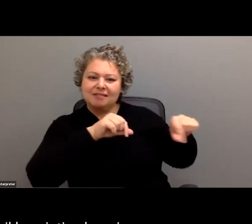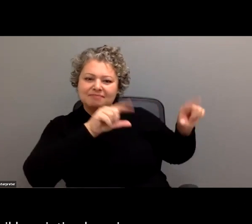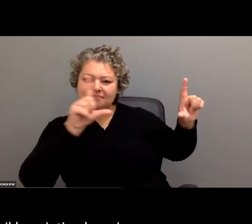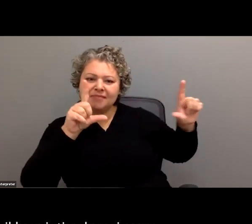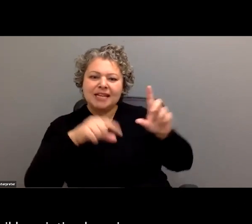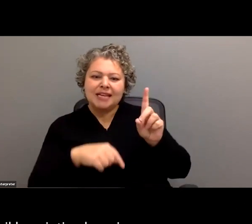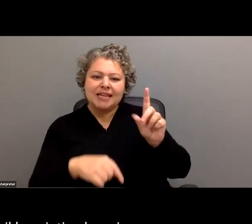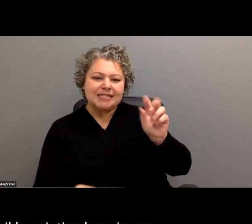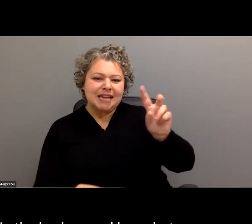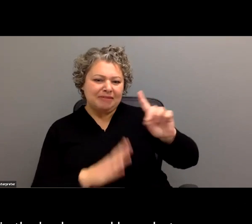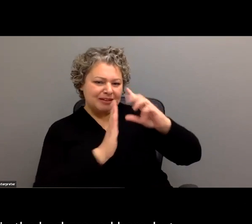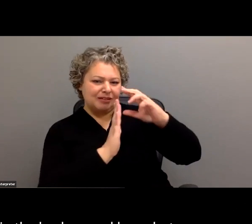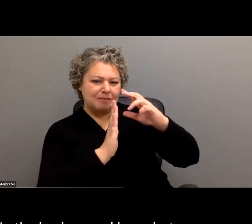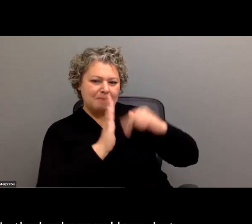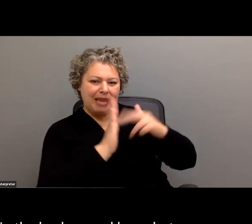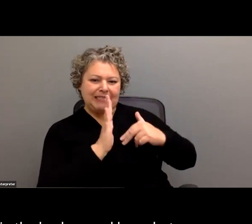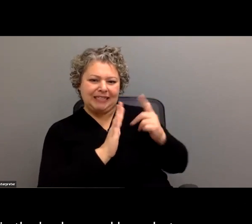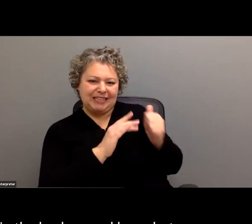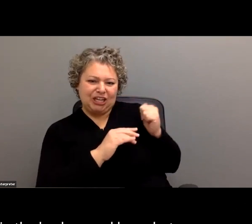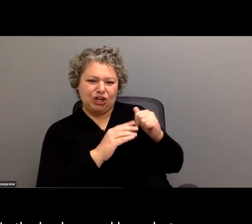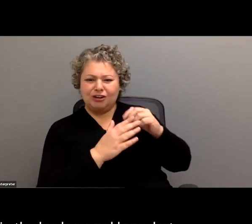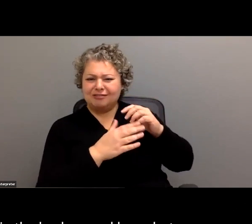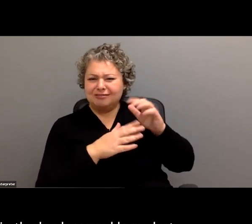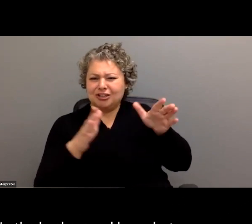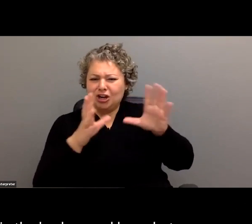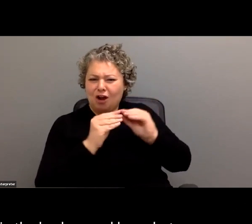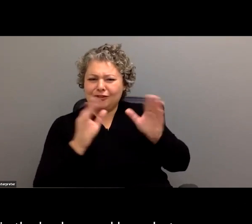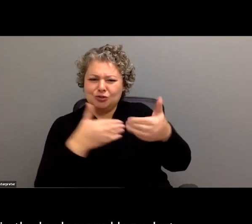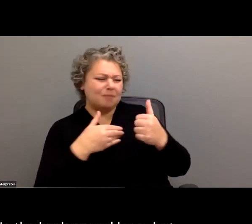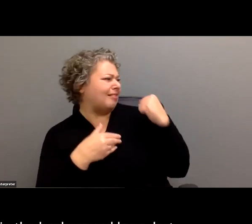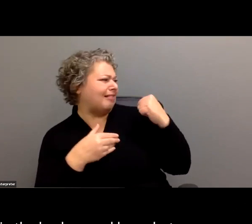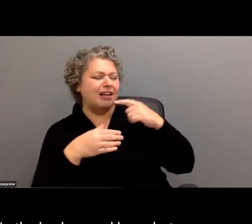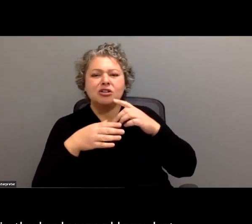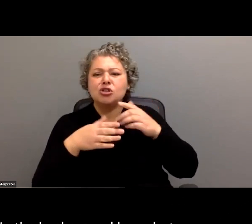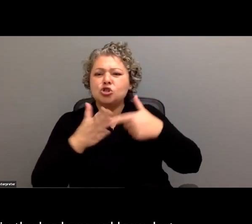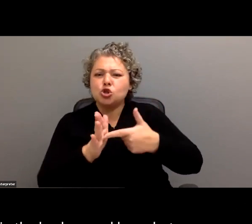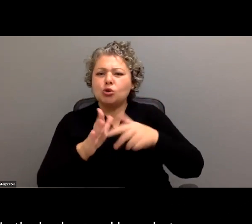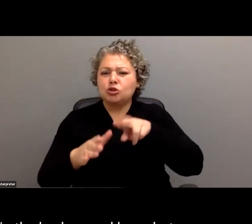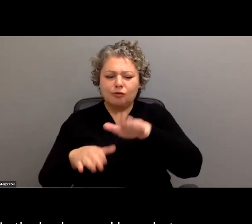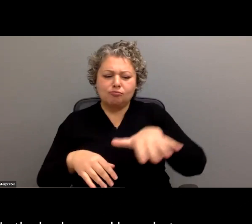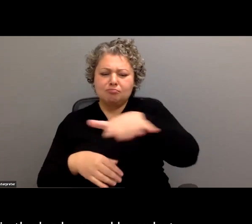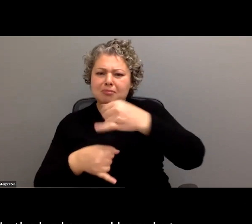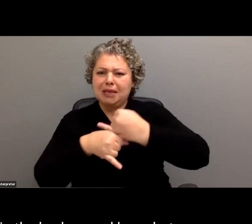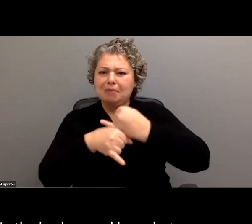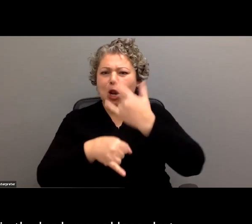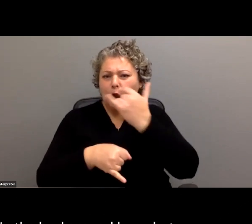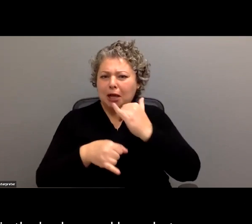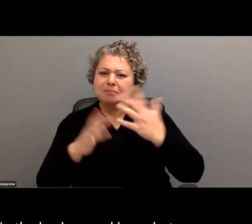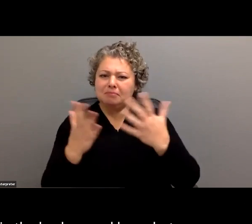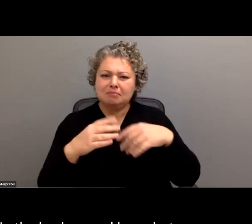The painting depicts the University of Utah campus in the background here. But I will get started